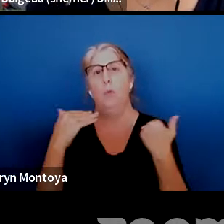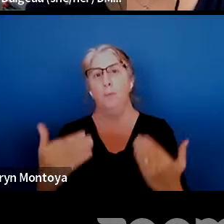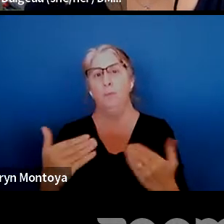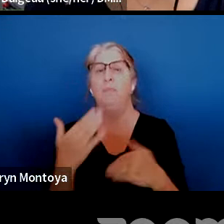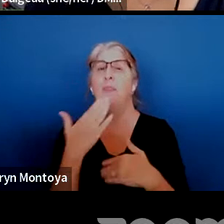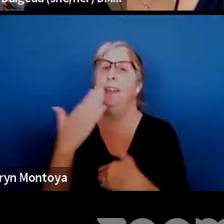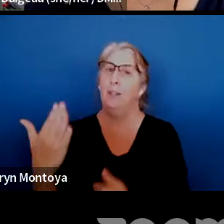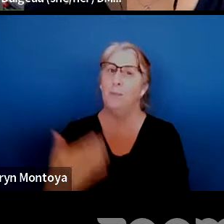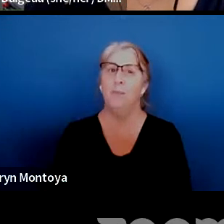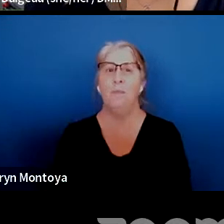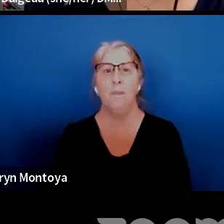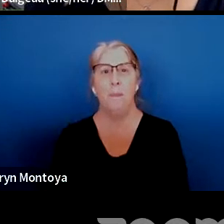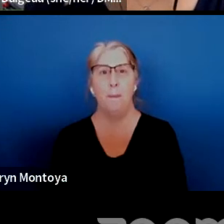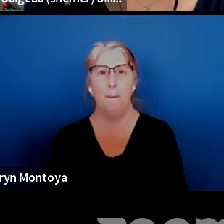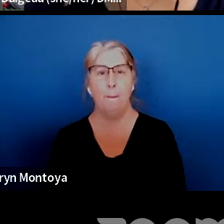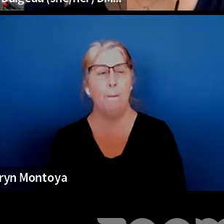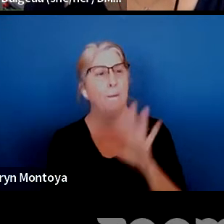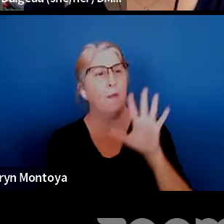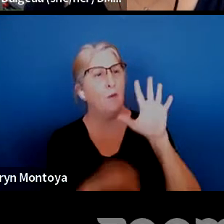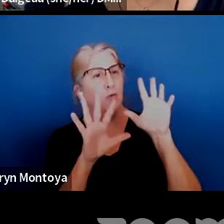you. Great.